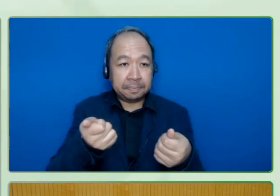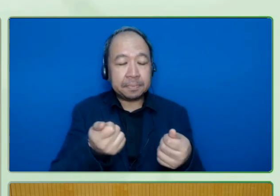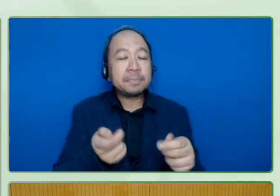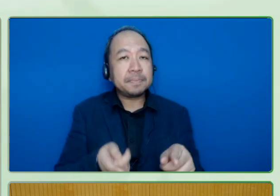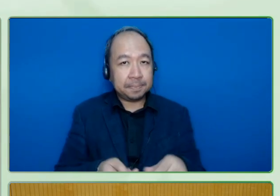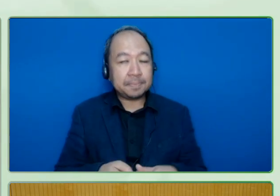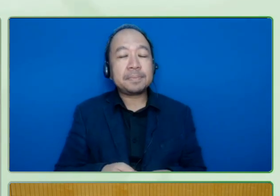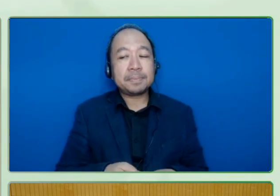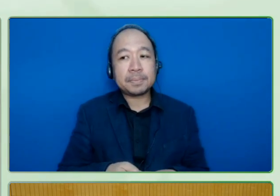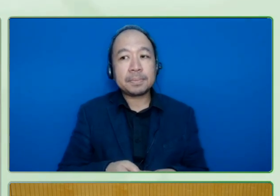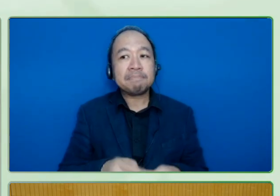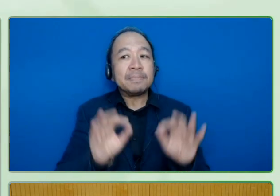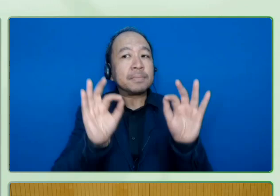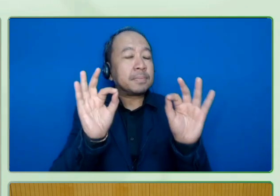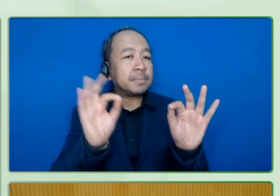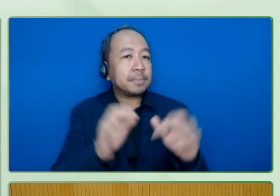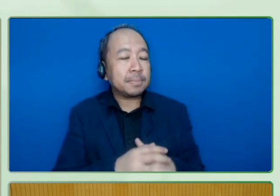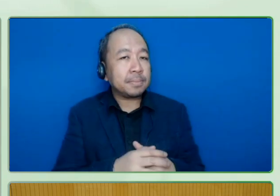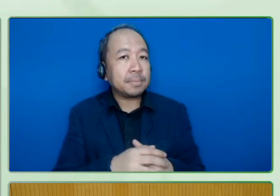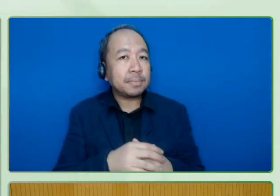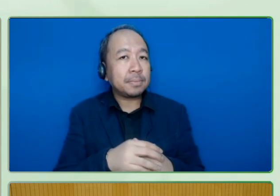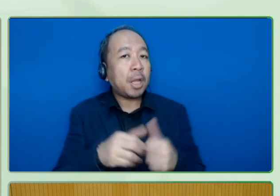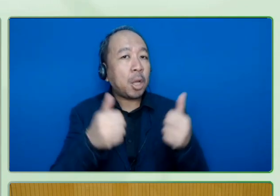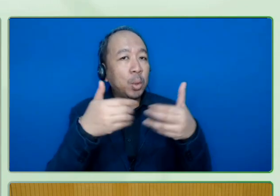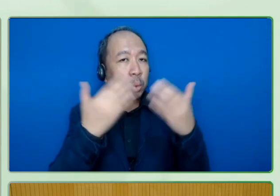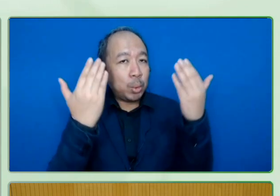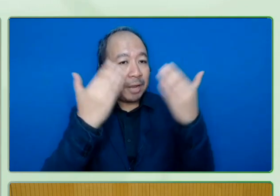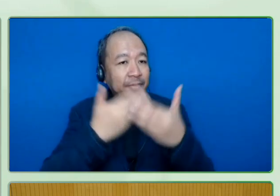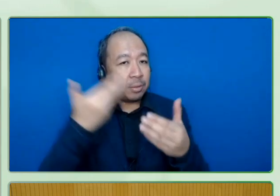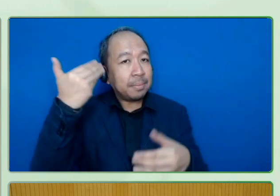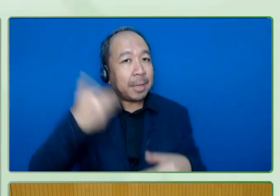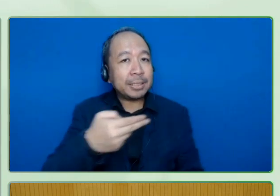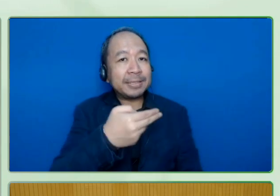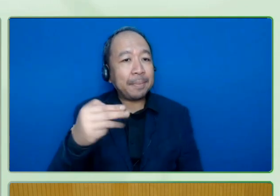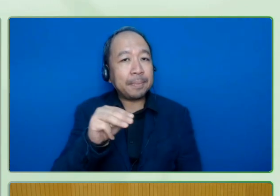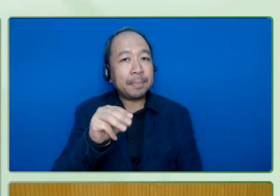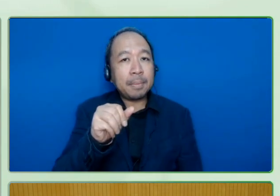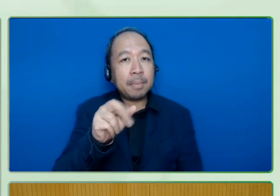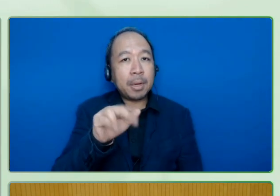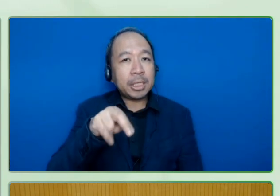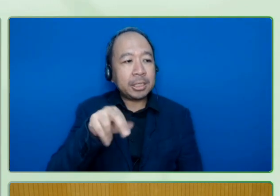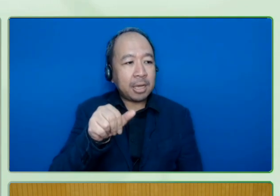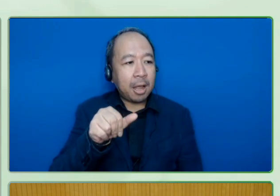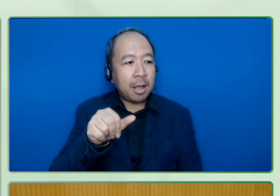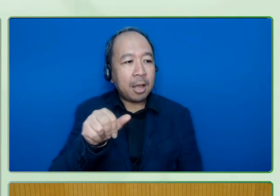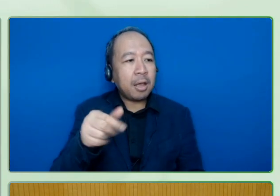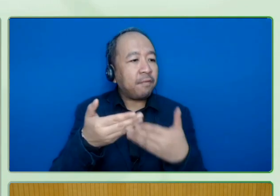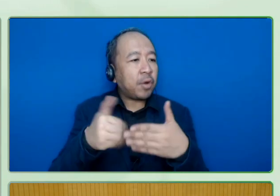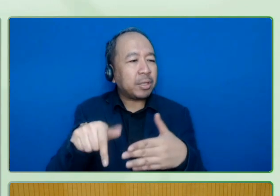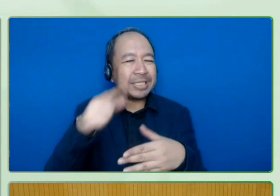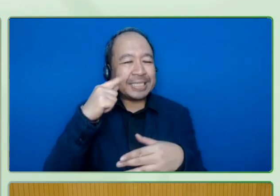Okay, so good afternoon to everyone. My name is Marina, and I come from Montenegro, a small country in